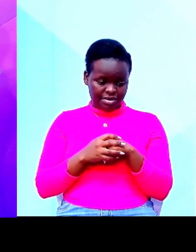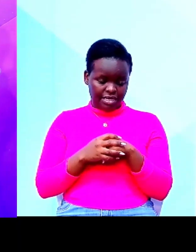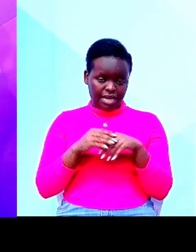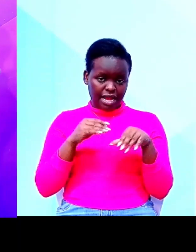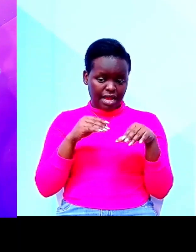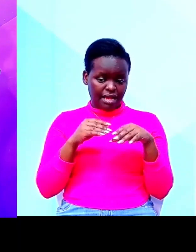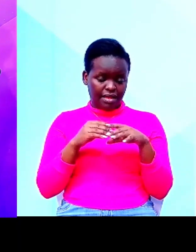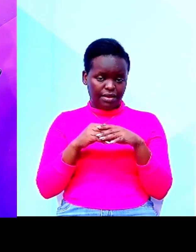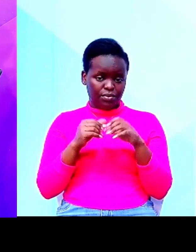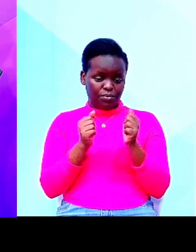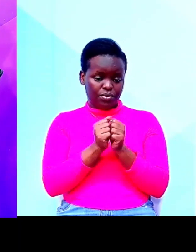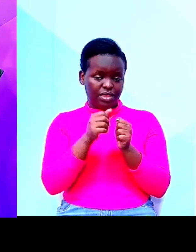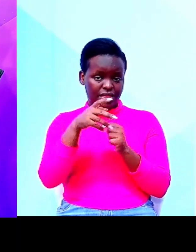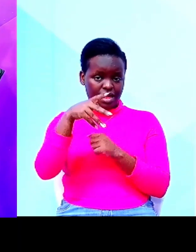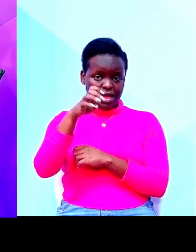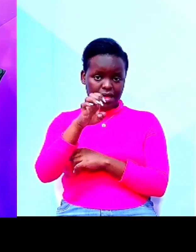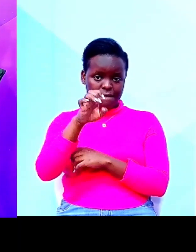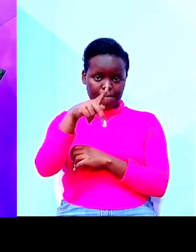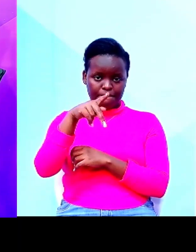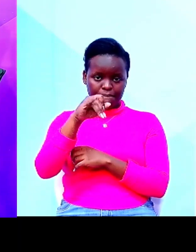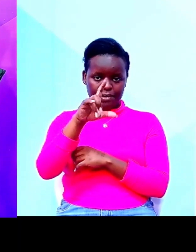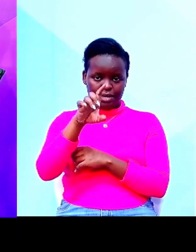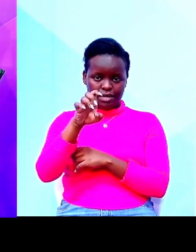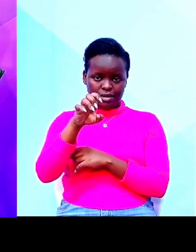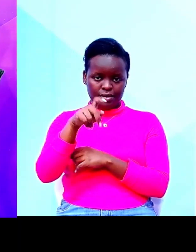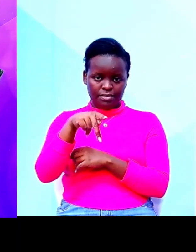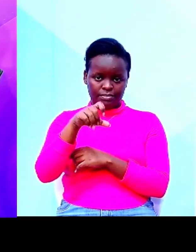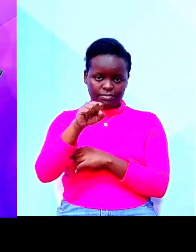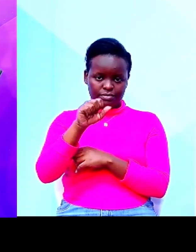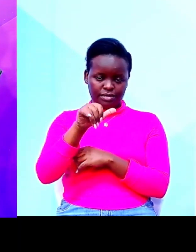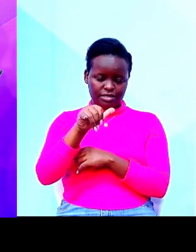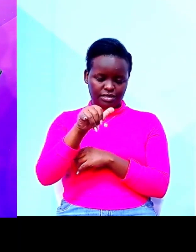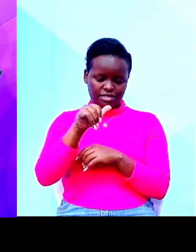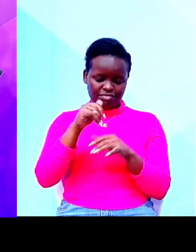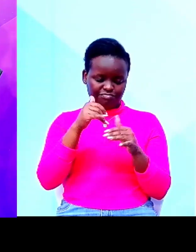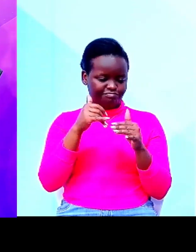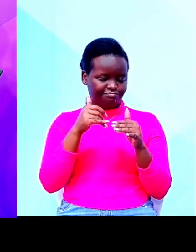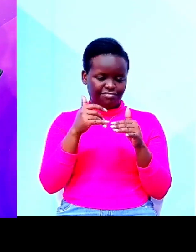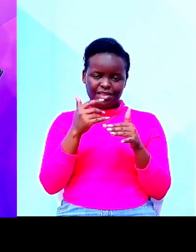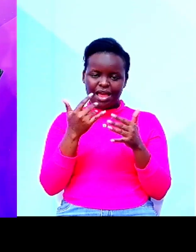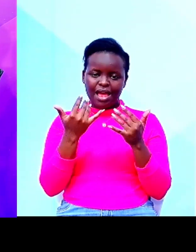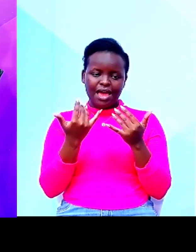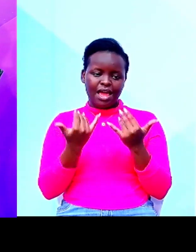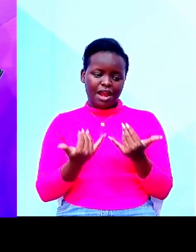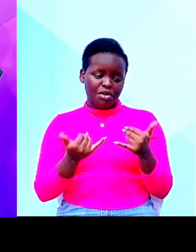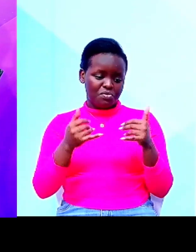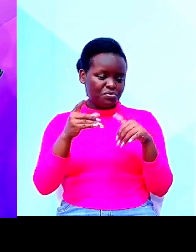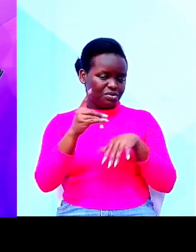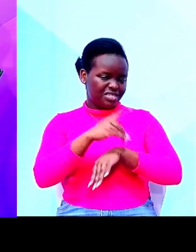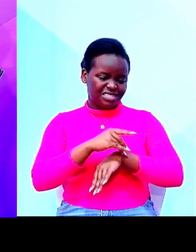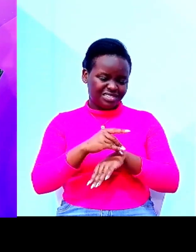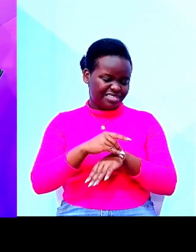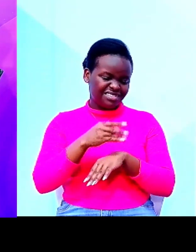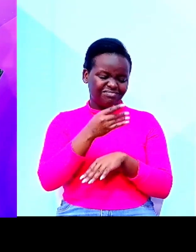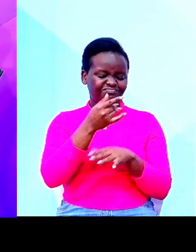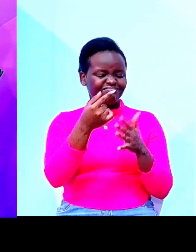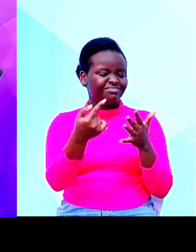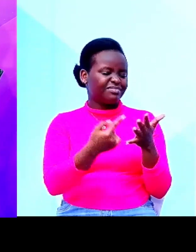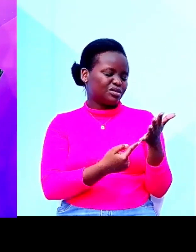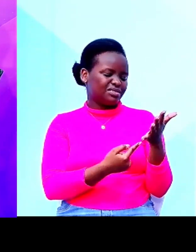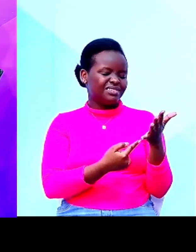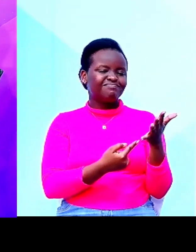epilepsy. But these things I usually tell people that those